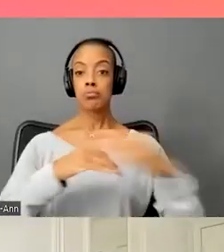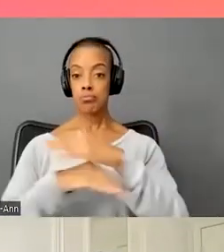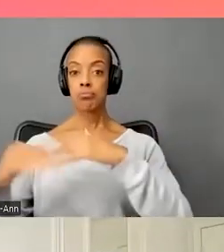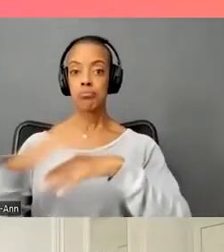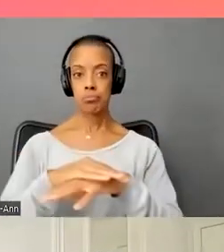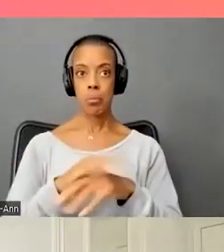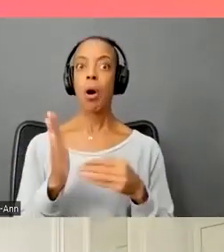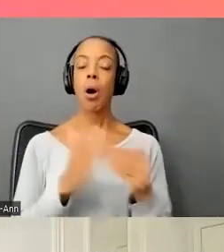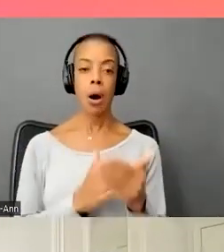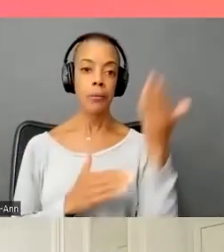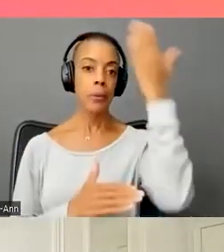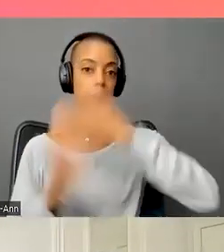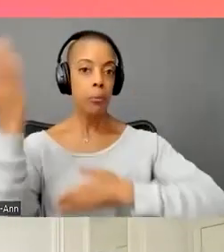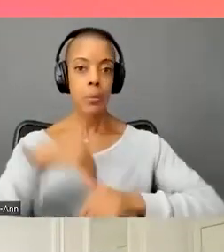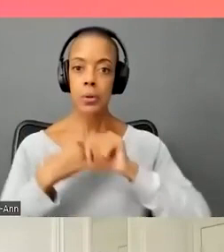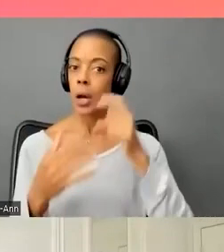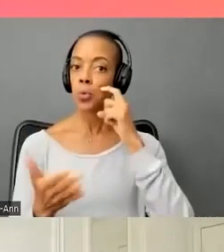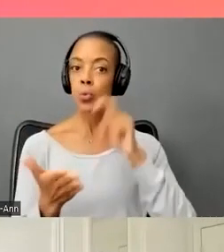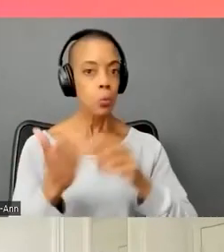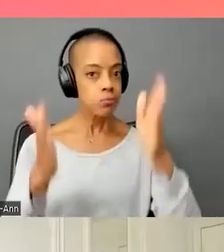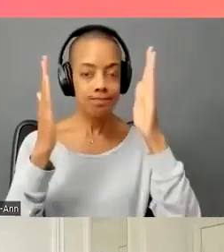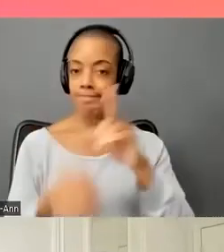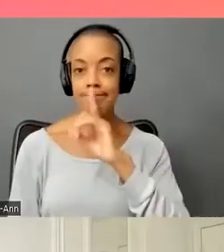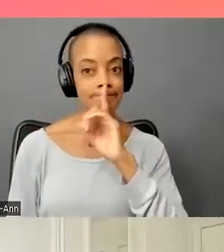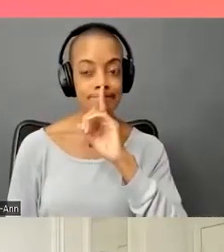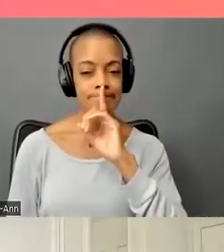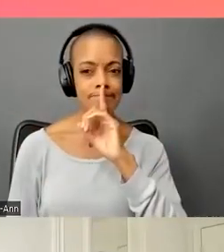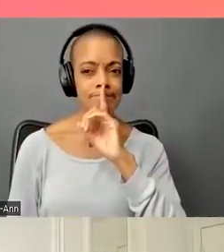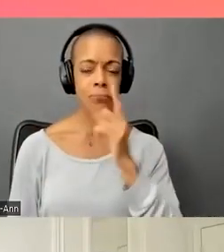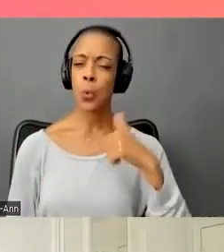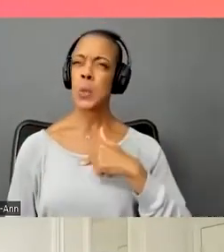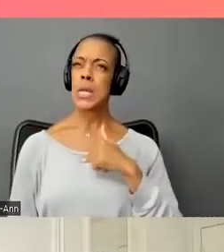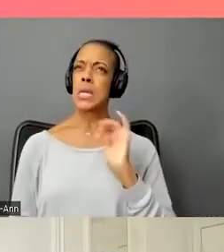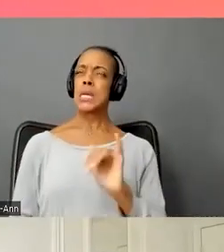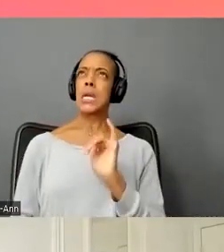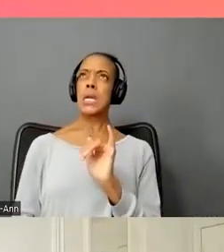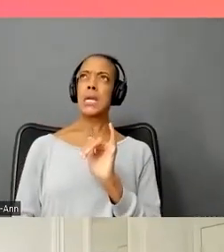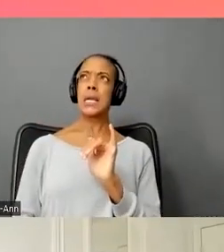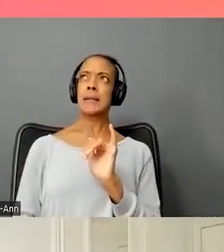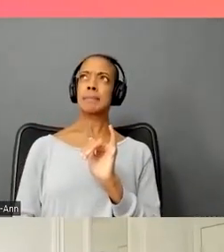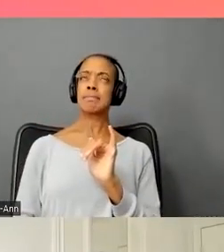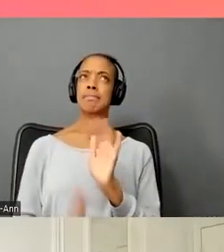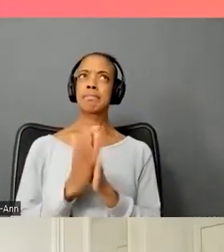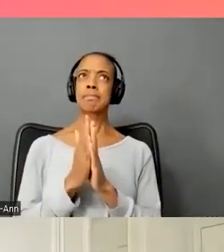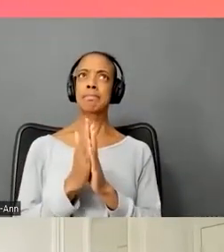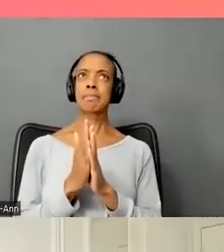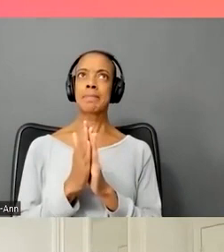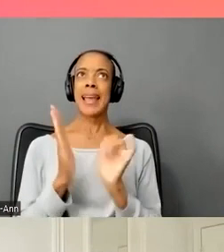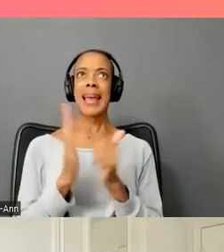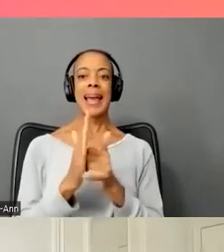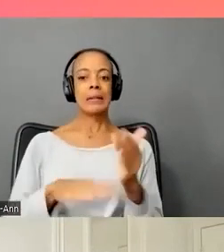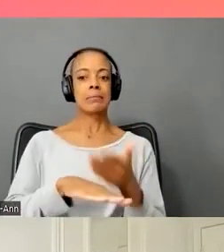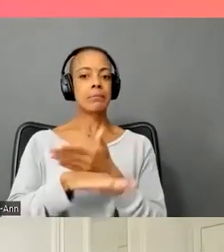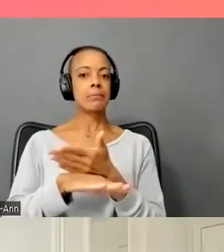often overlooked, we wanted to see, well, what's the best outcome for successful